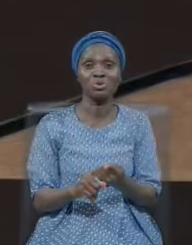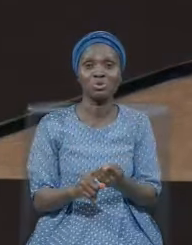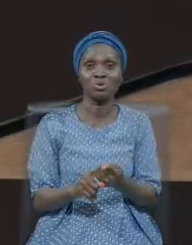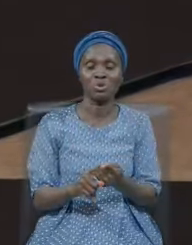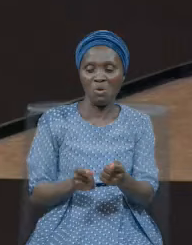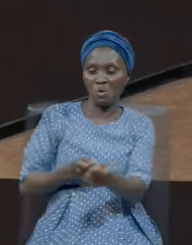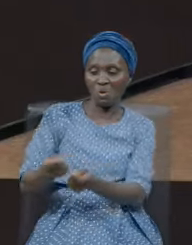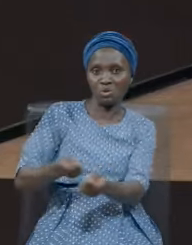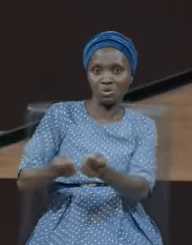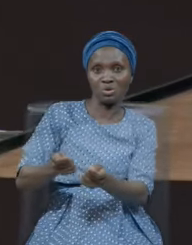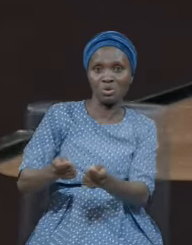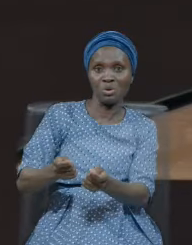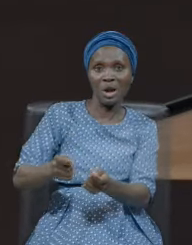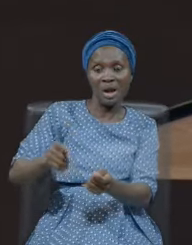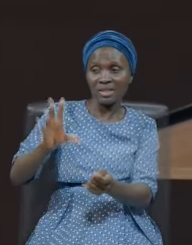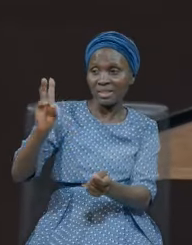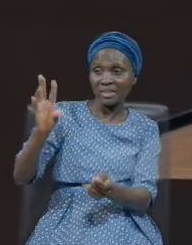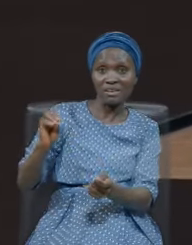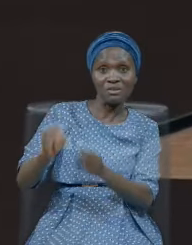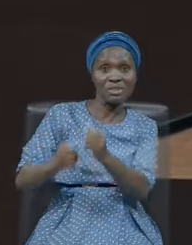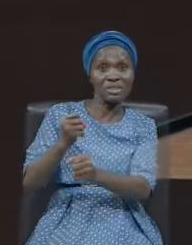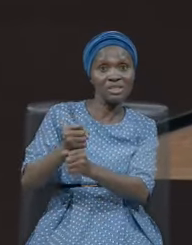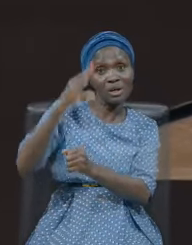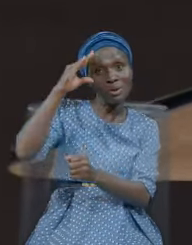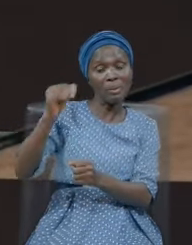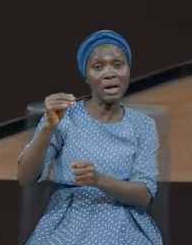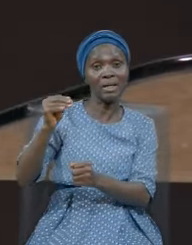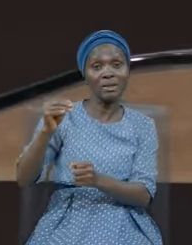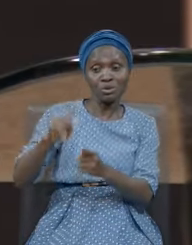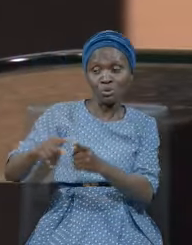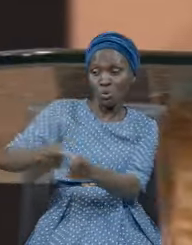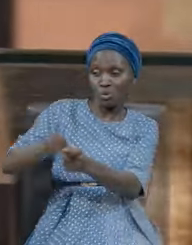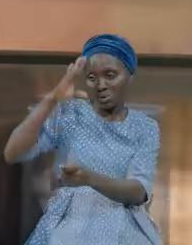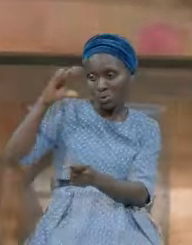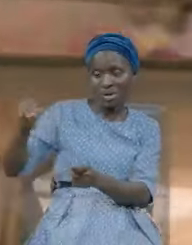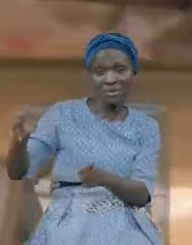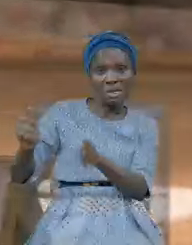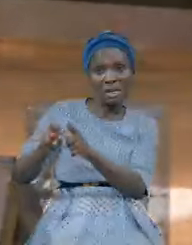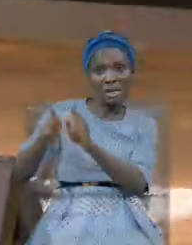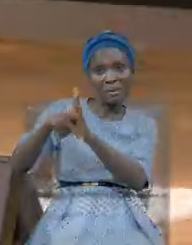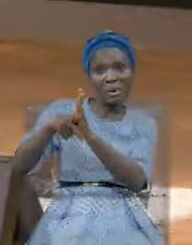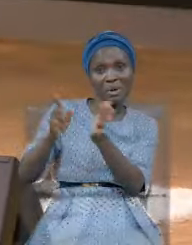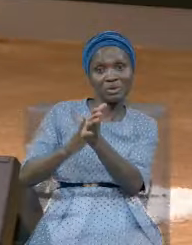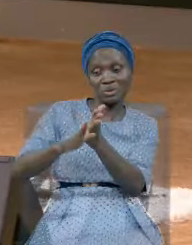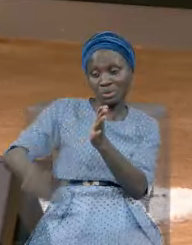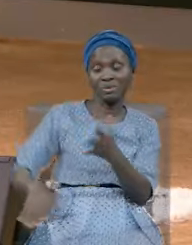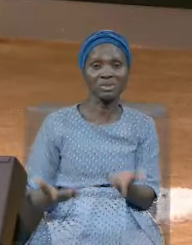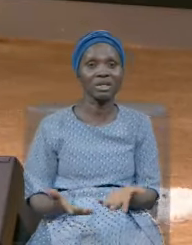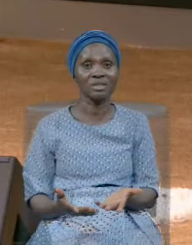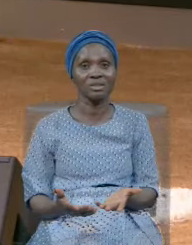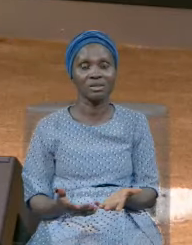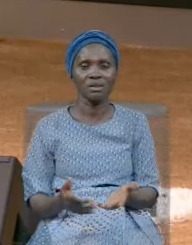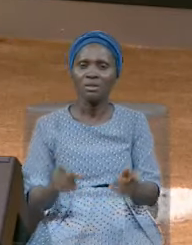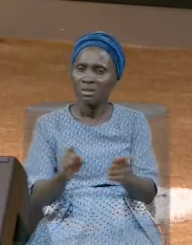primary school child. Even so, faith, if it has no